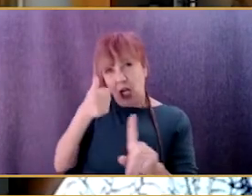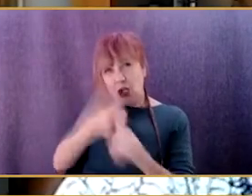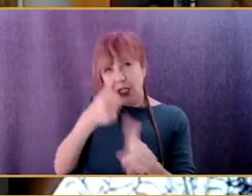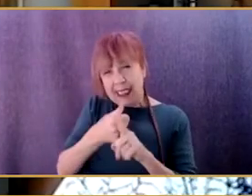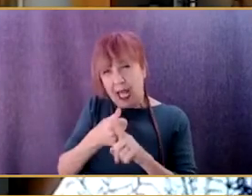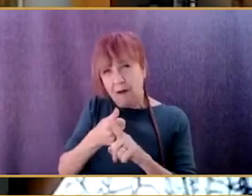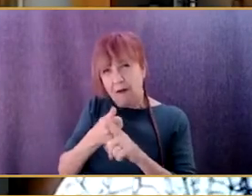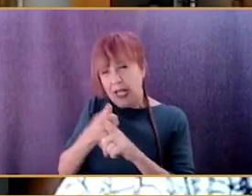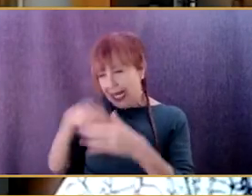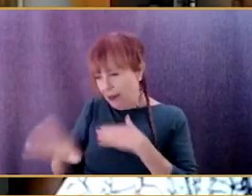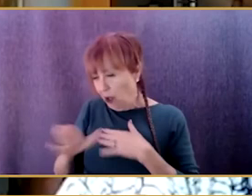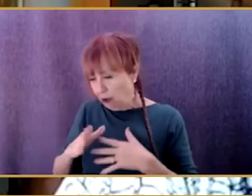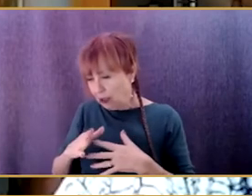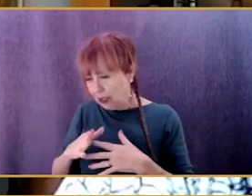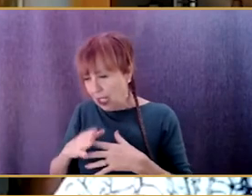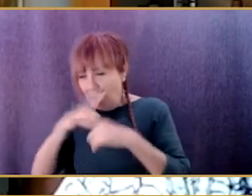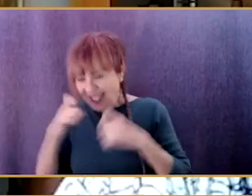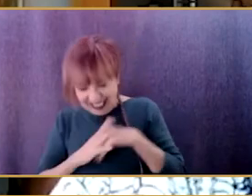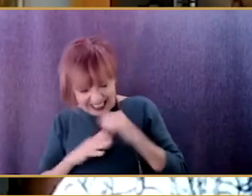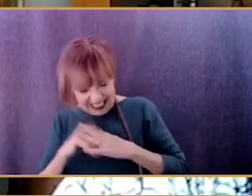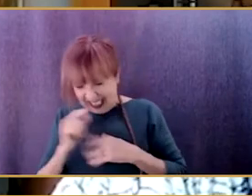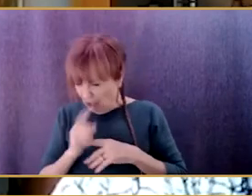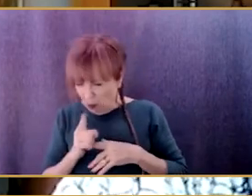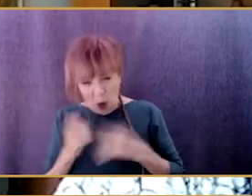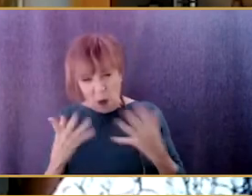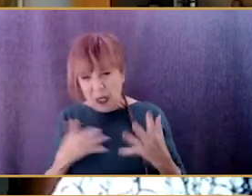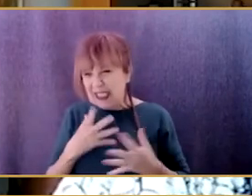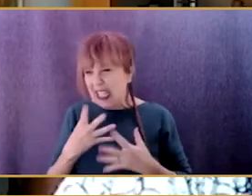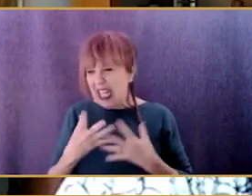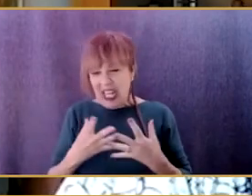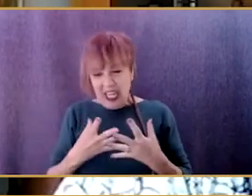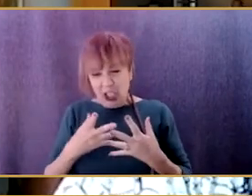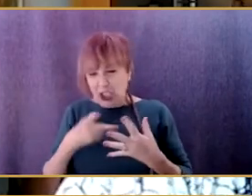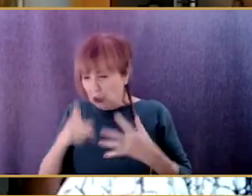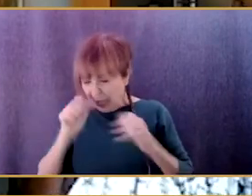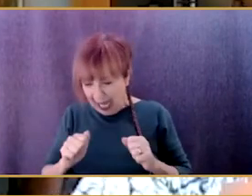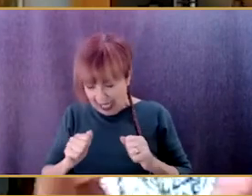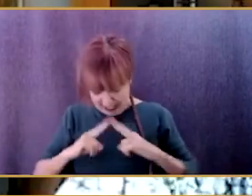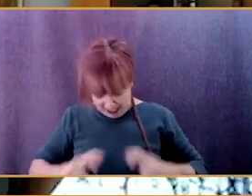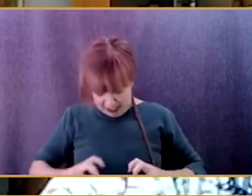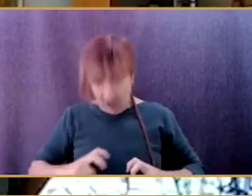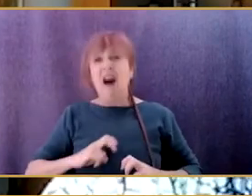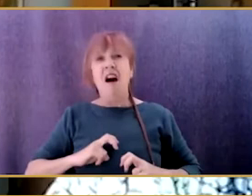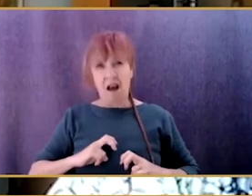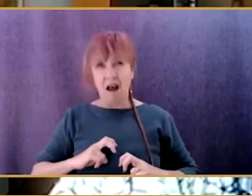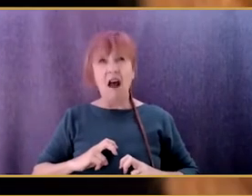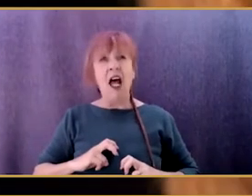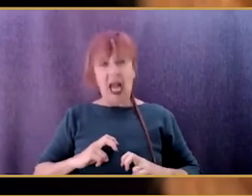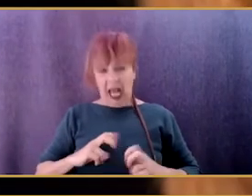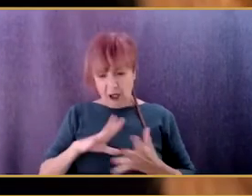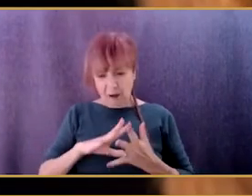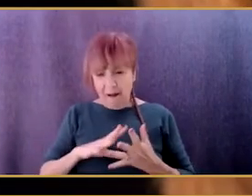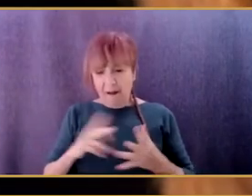ugly and uncomfortable moments Then you have a chance to do right to change it to turn it back on itself